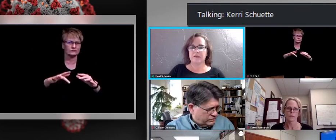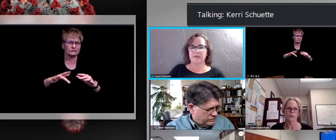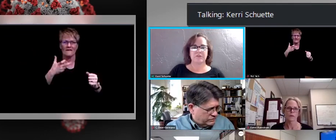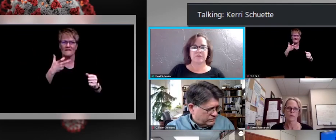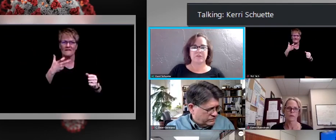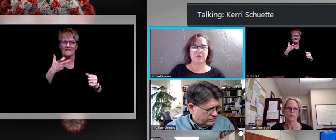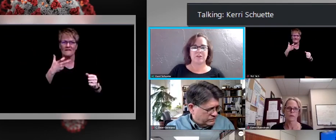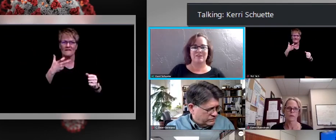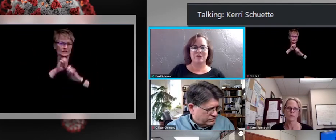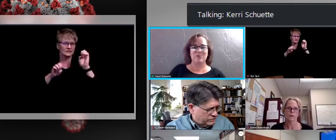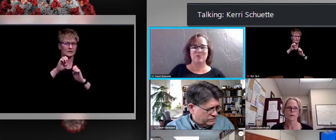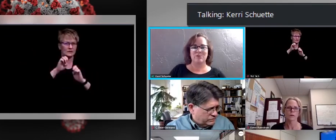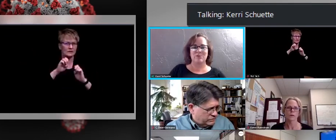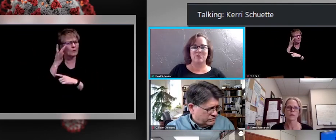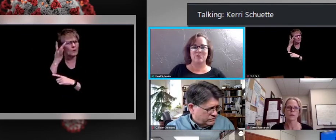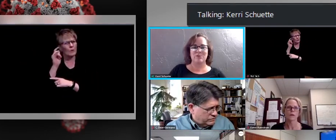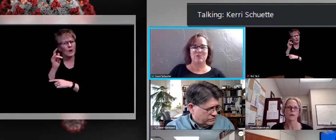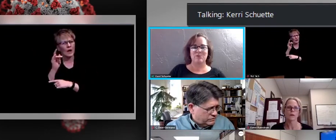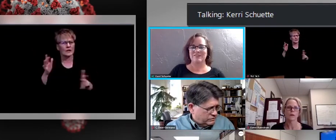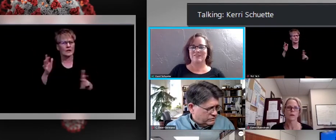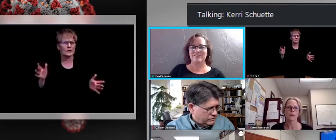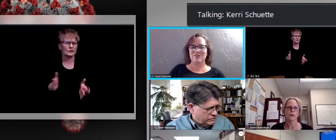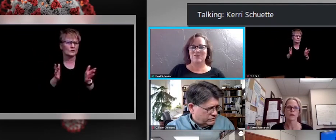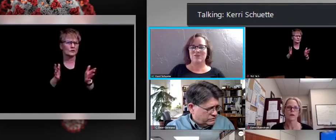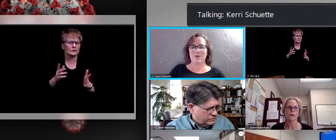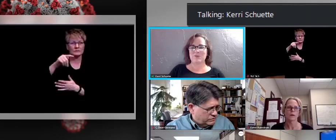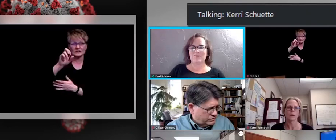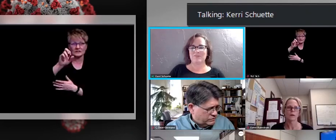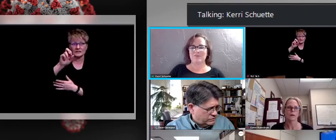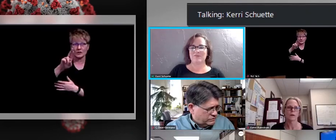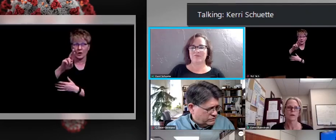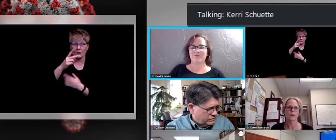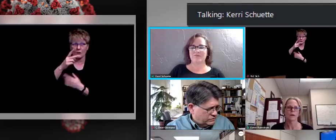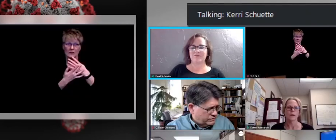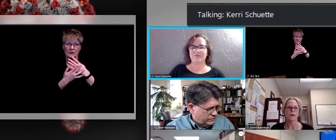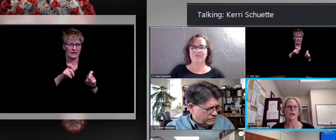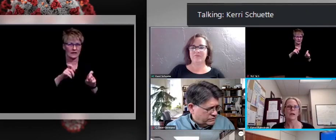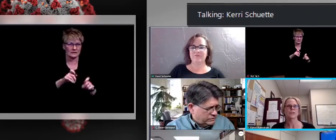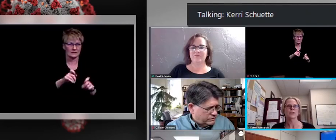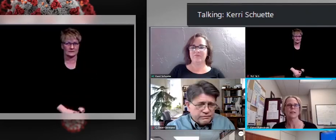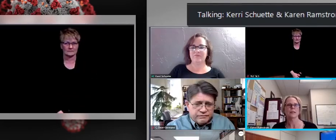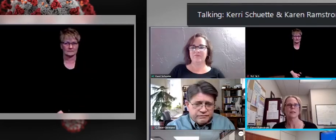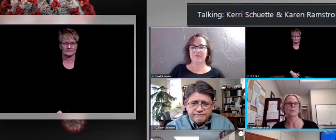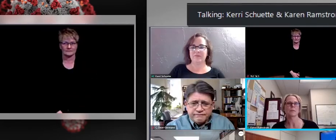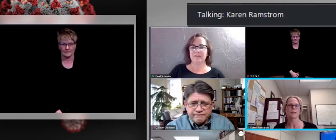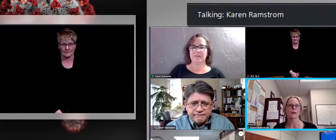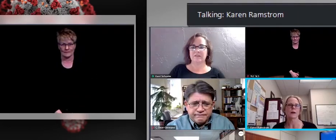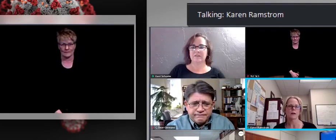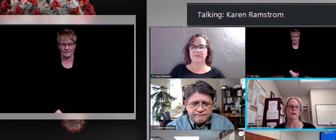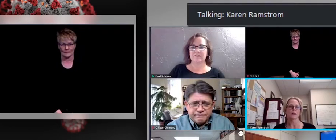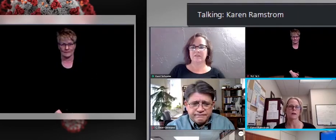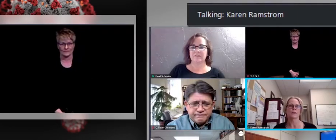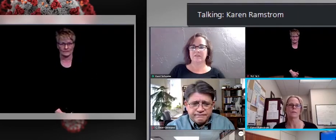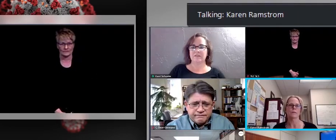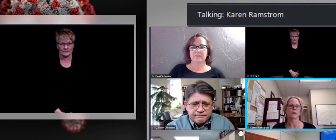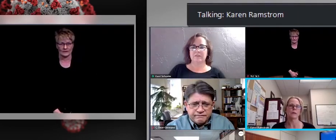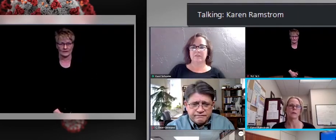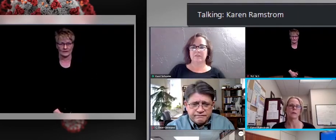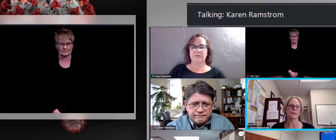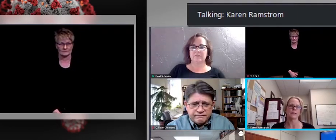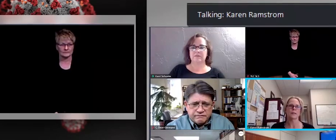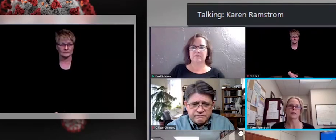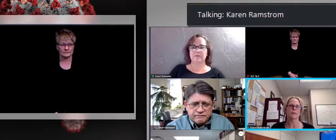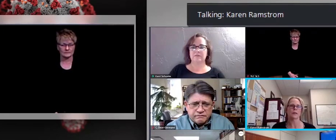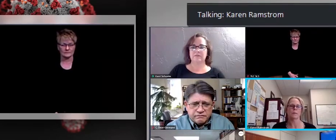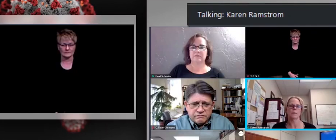blood tests? There's a few questions in there, but hopefully you were able to grab those out. Yeah, I would just say that PCR or other